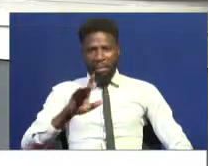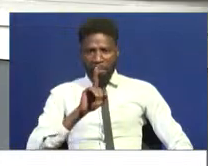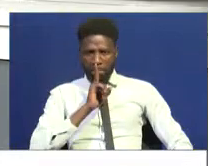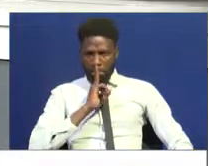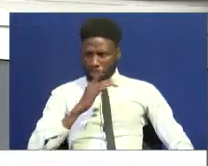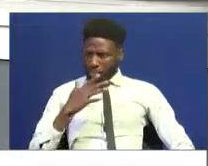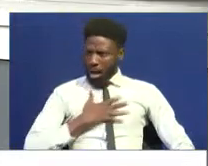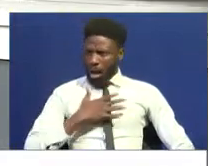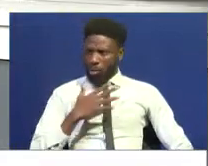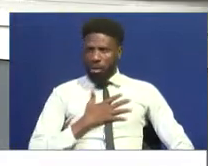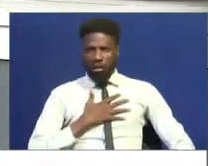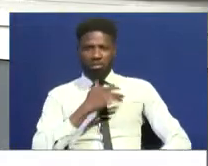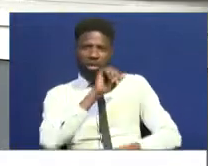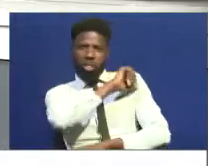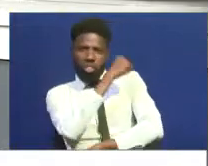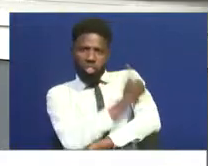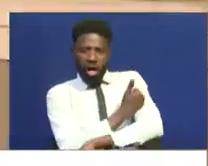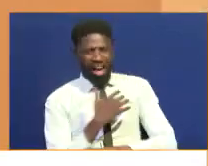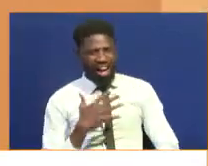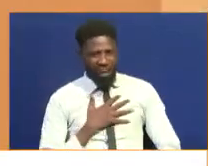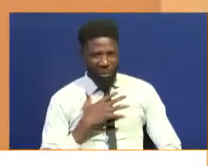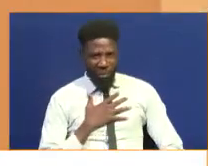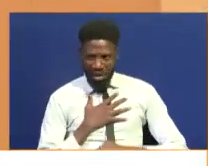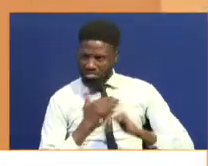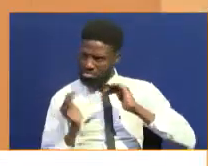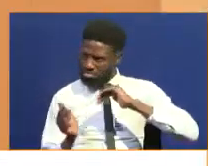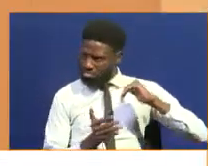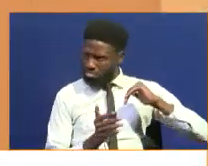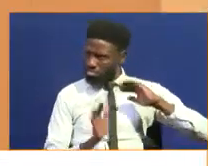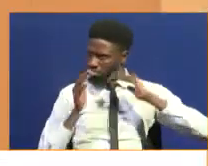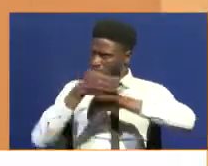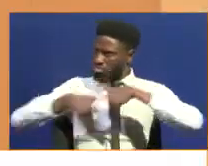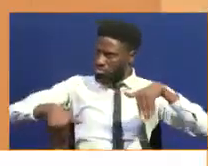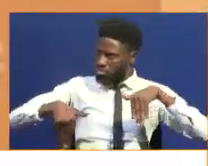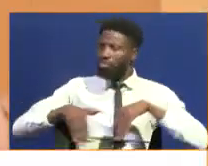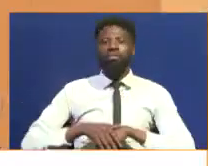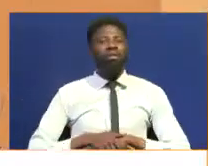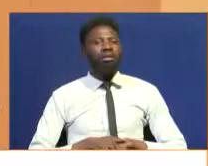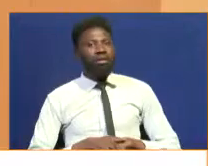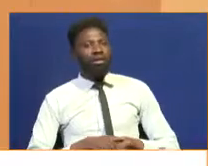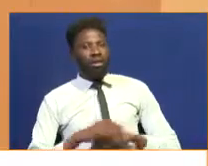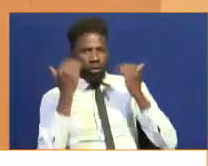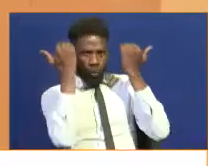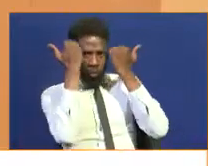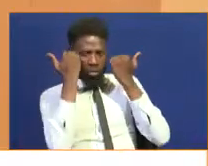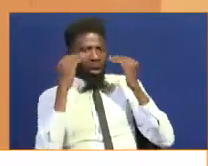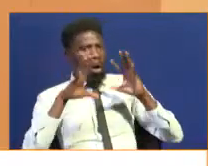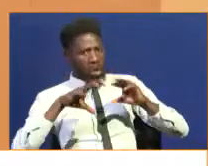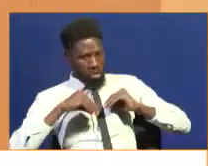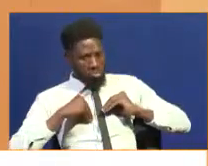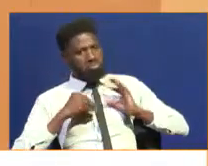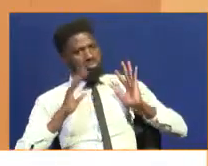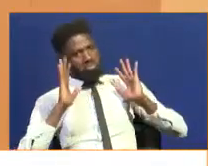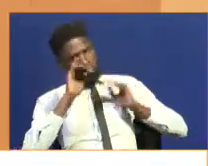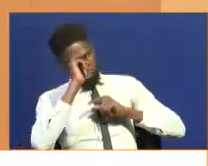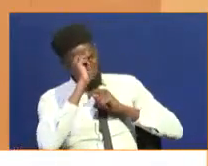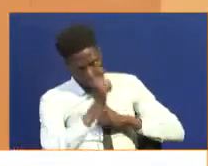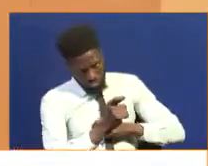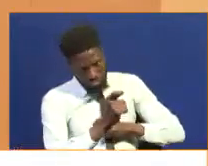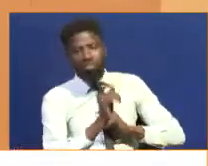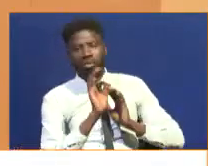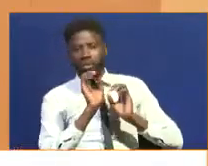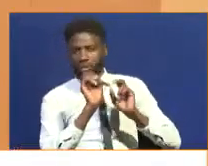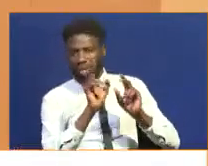forte, this is our turf. Then you have the judiciary saying, yes, we agree with you, this is what you're doing, but also this is also our area. And